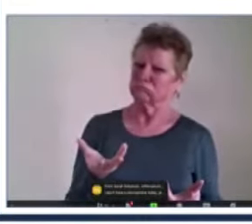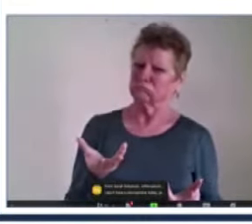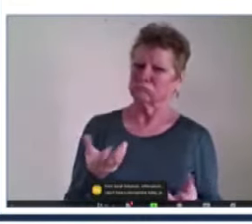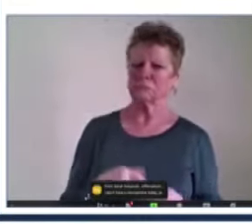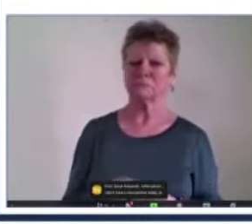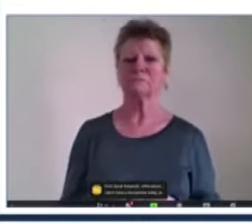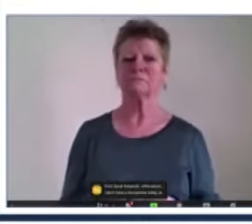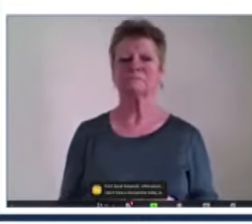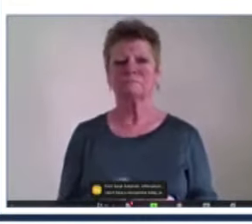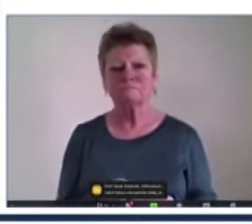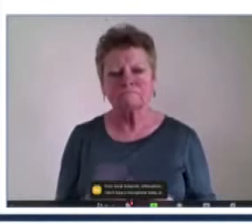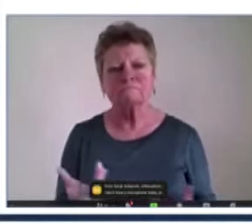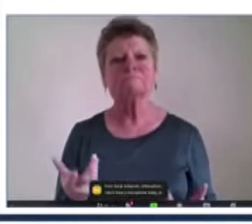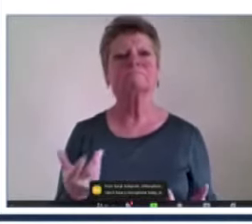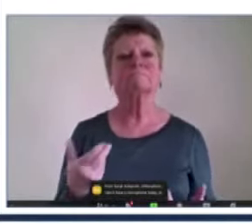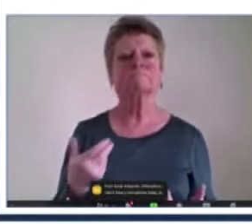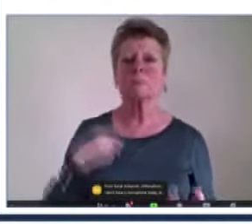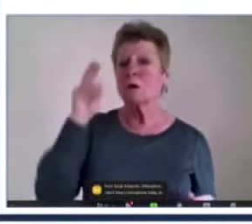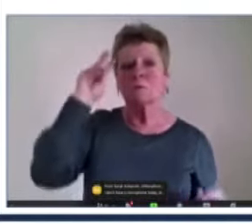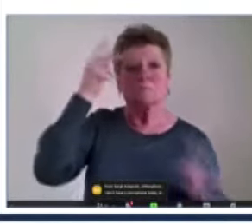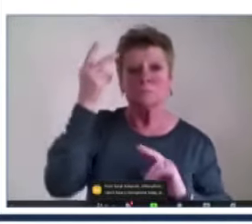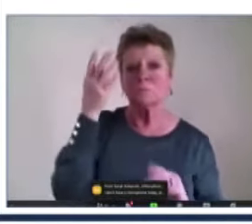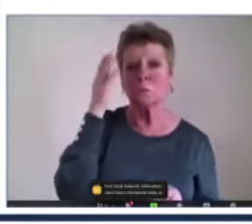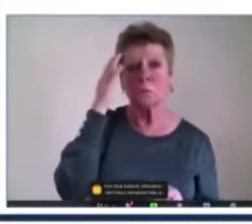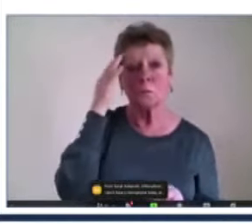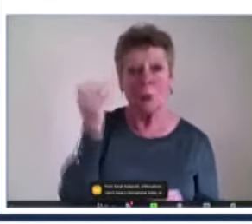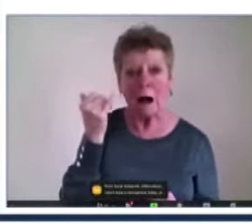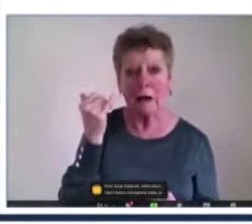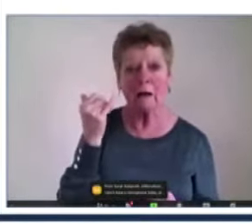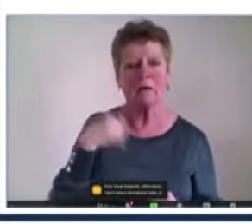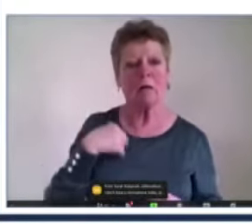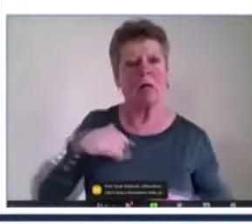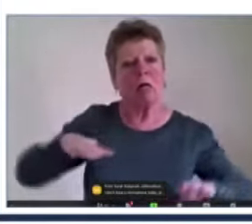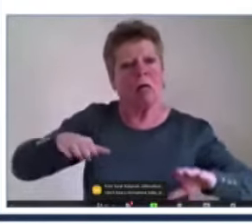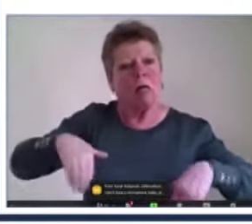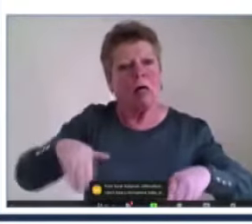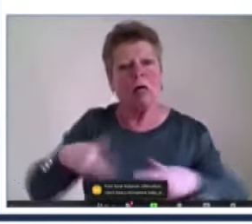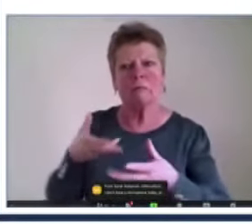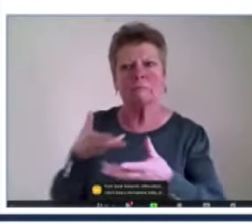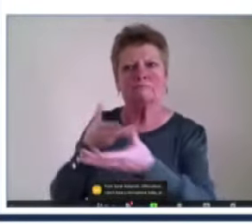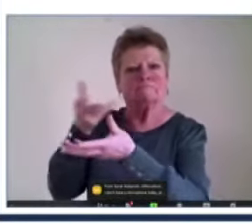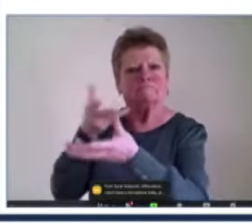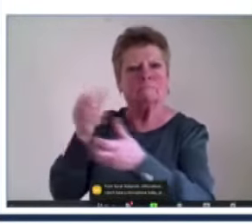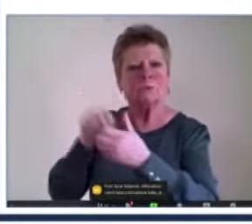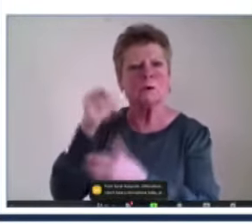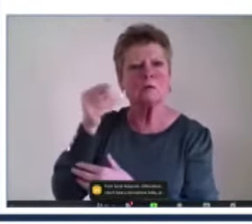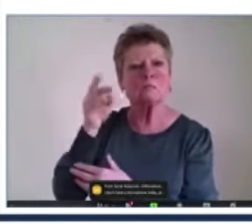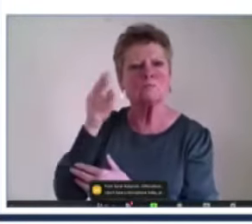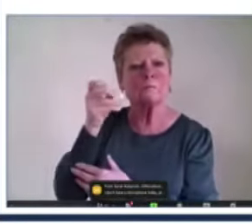Simply the change that I had not yet been able to have a chance to have a conversation with the Premier.